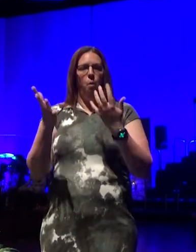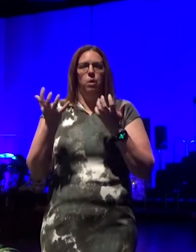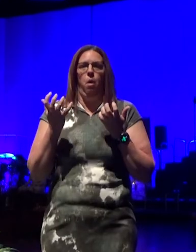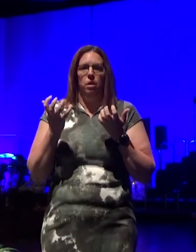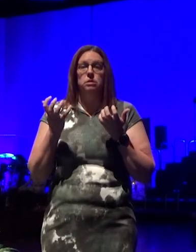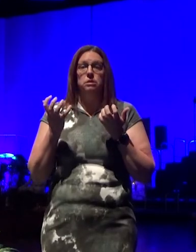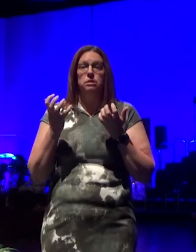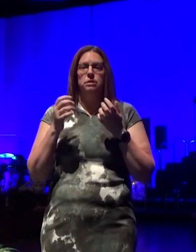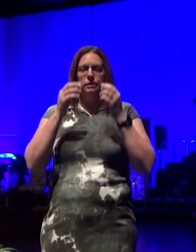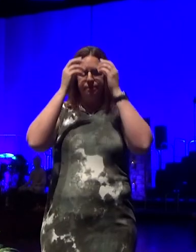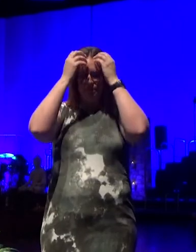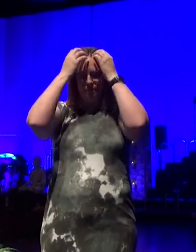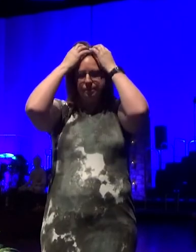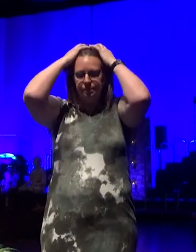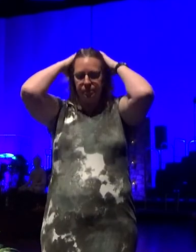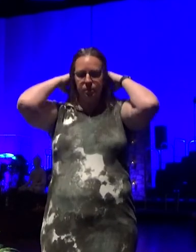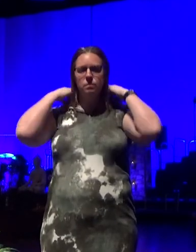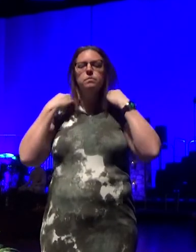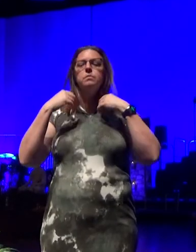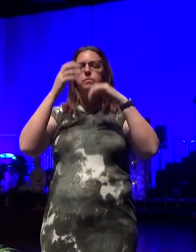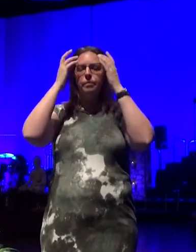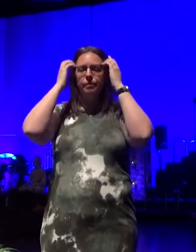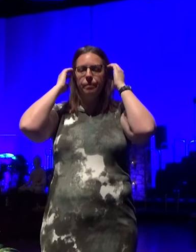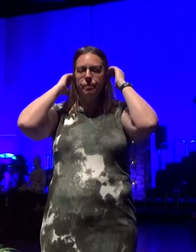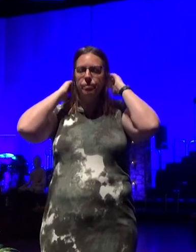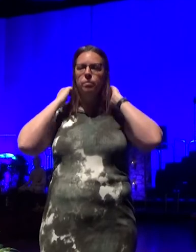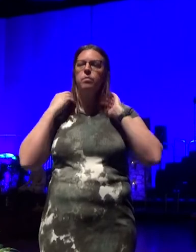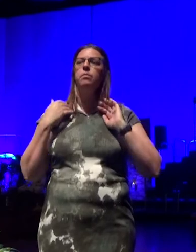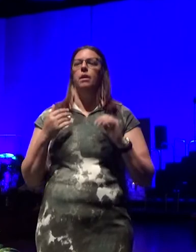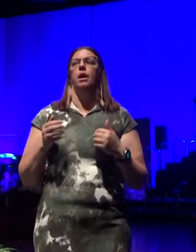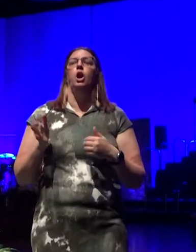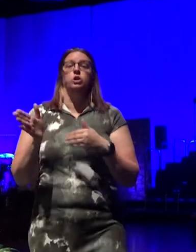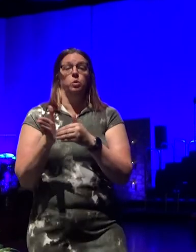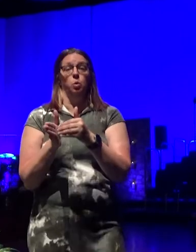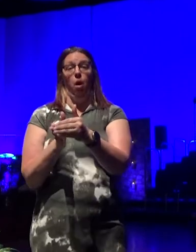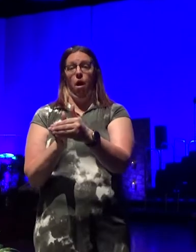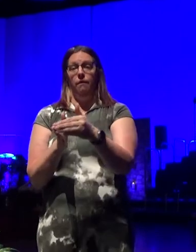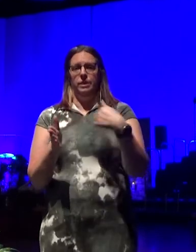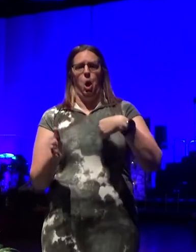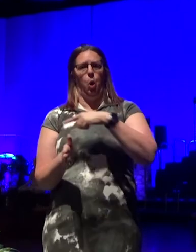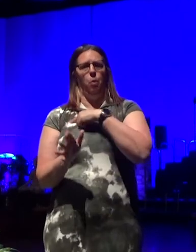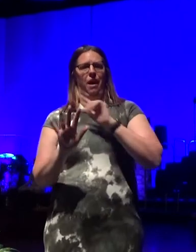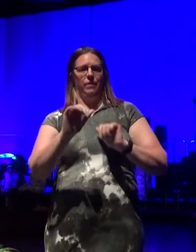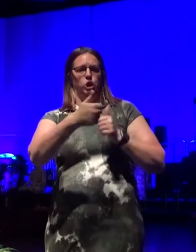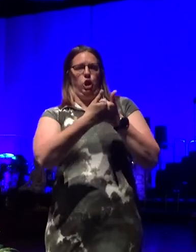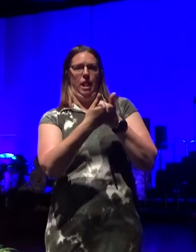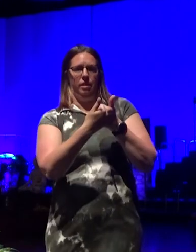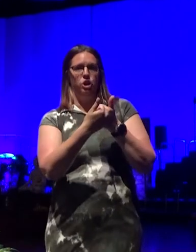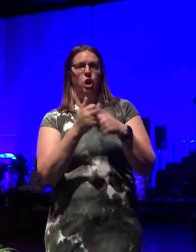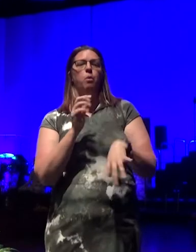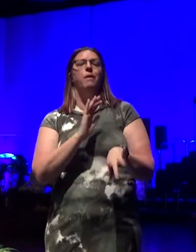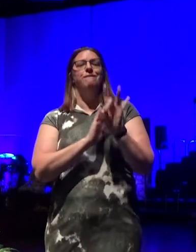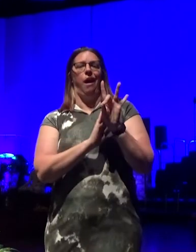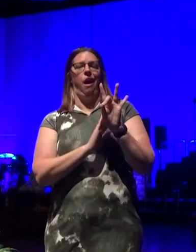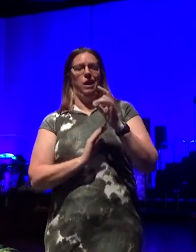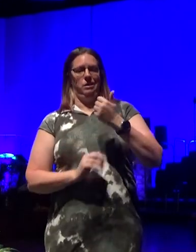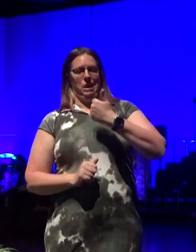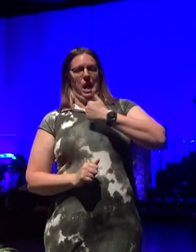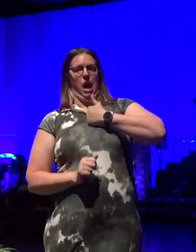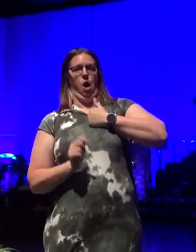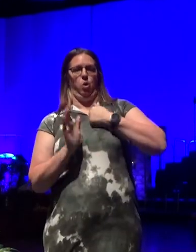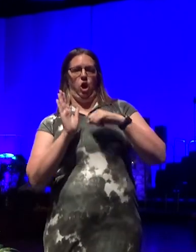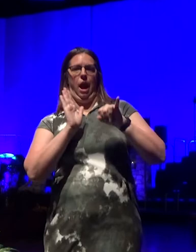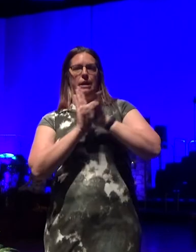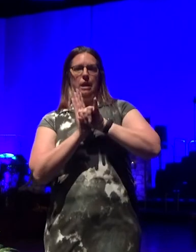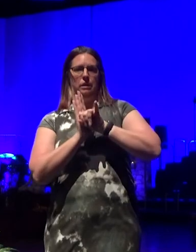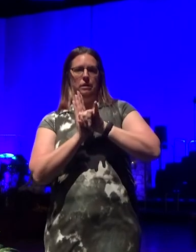Too often we run into a challenge and we begin to find our identity in it. We start to set up camp